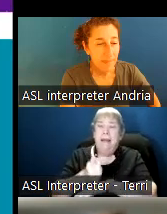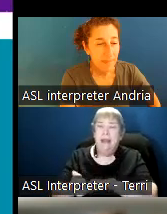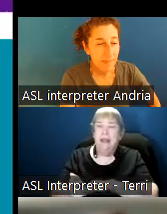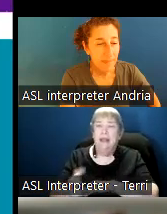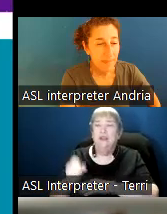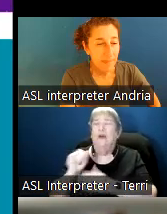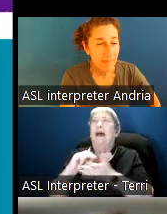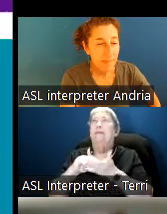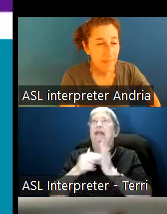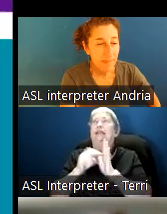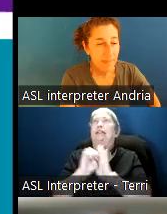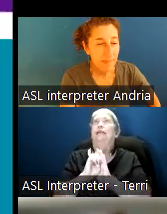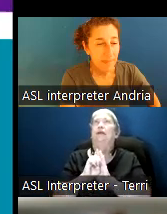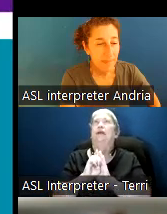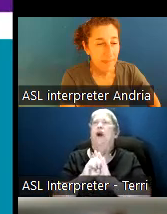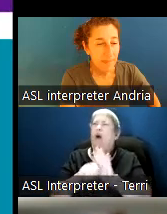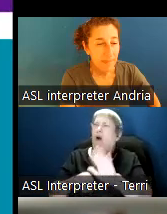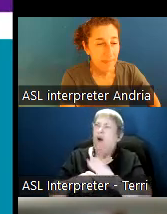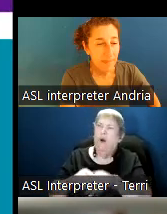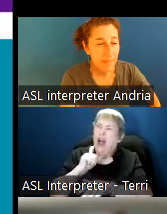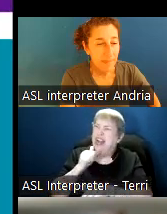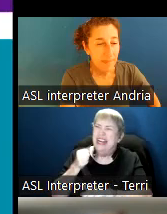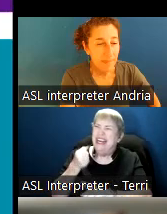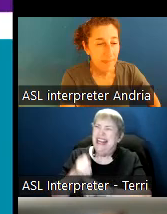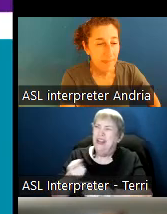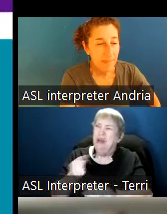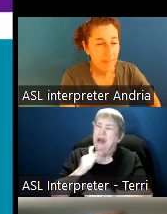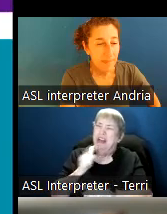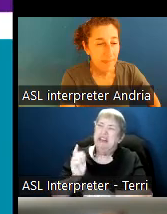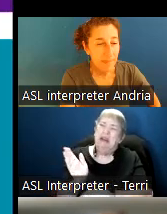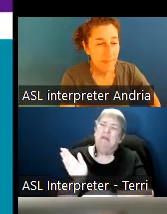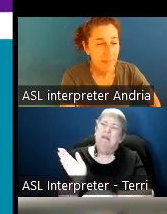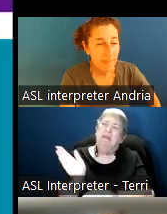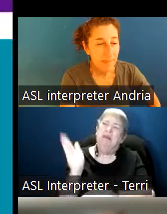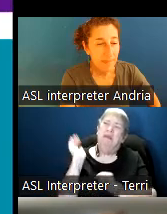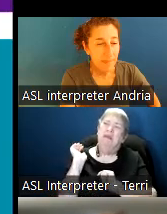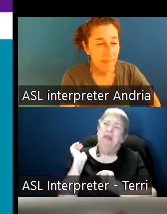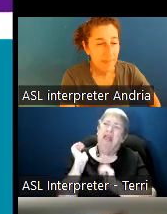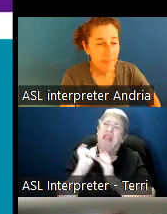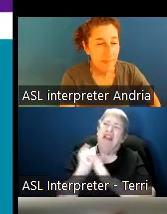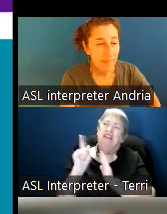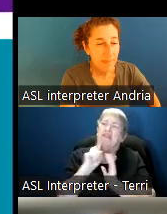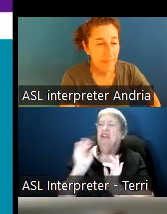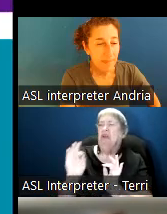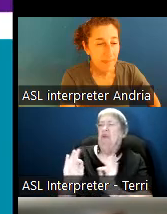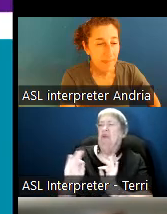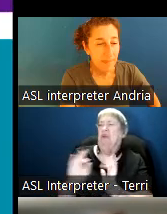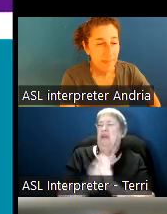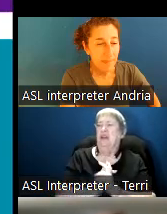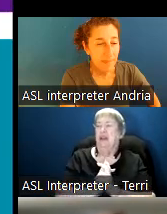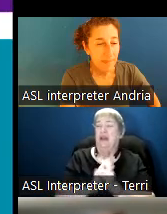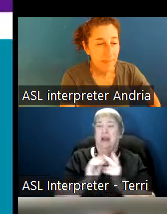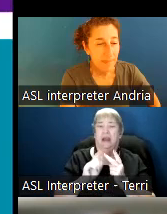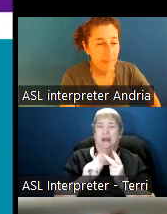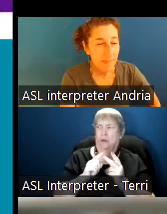I didn't really hit you. I mean, I just kind of like gave you a little slap. It was not a big deal. Or, I didn't, what are you